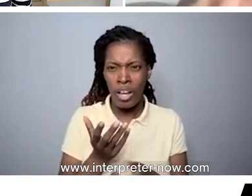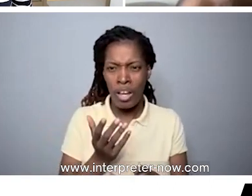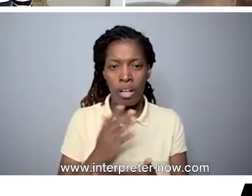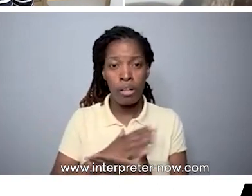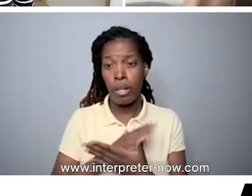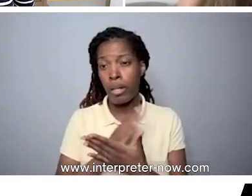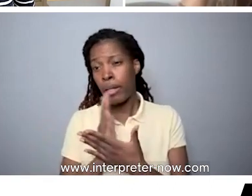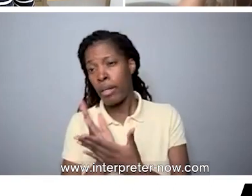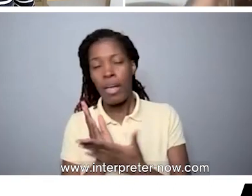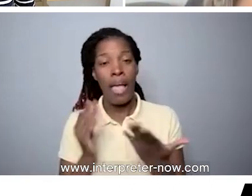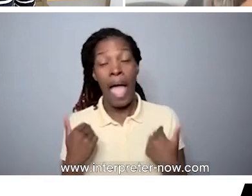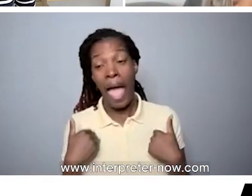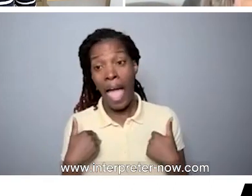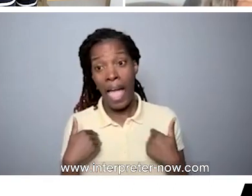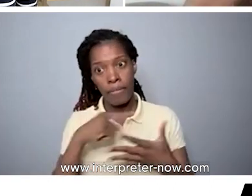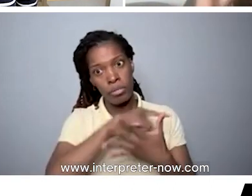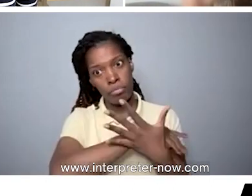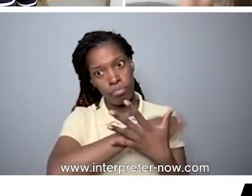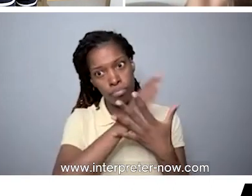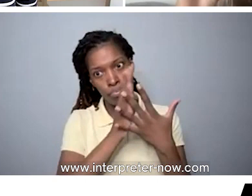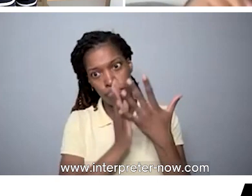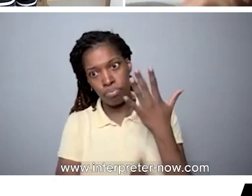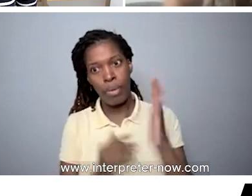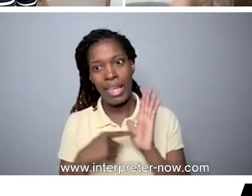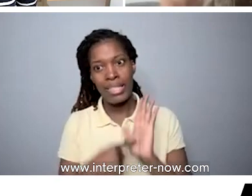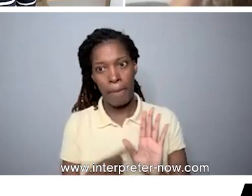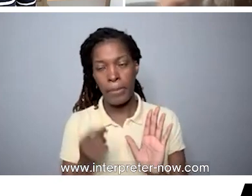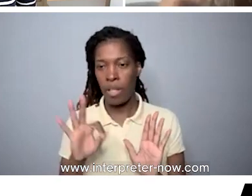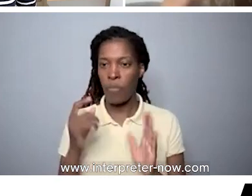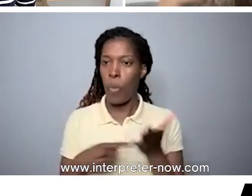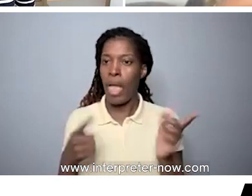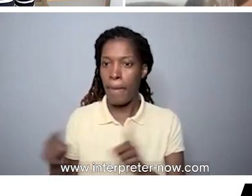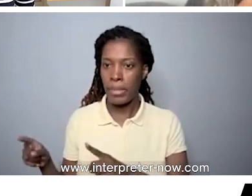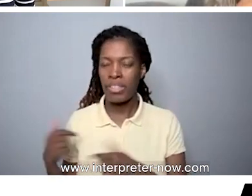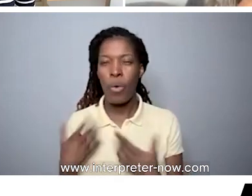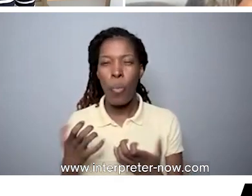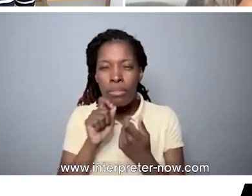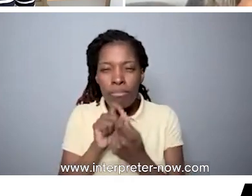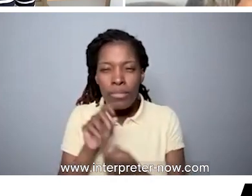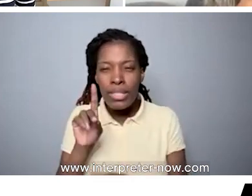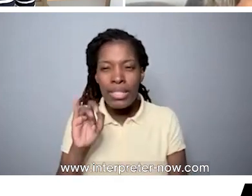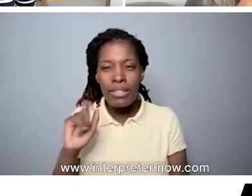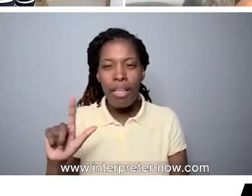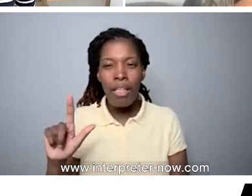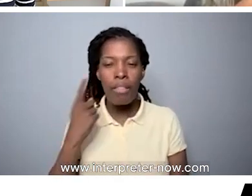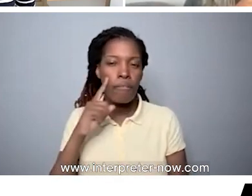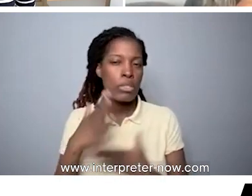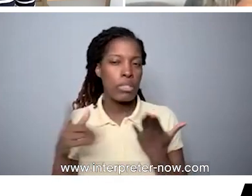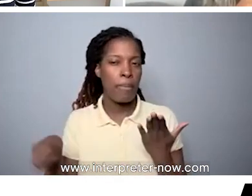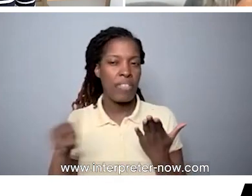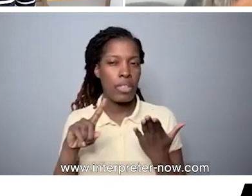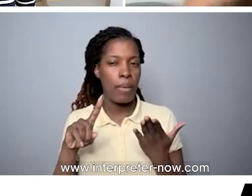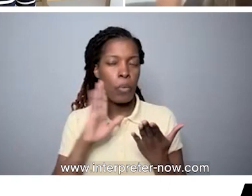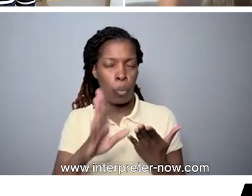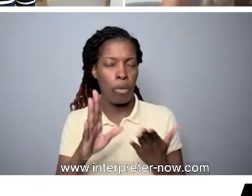I actually have a ton of examples, and I want to go into some of the details if I think about some of them. But, you know, and there's